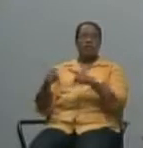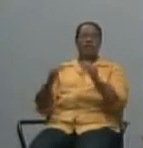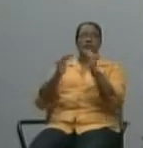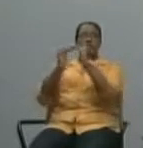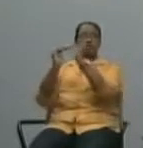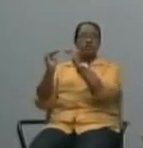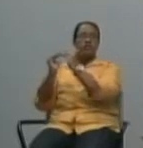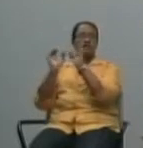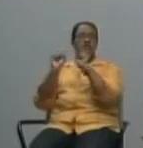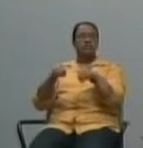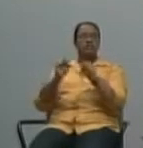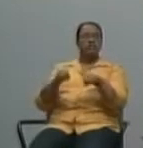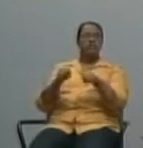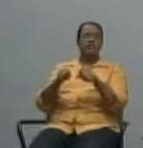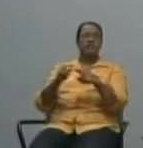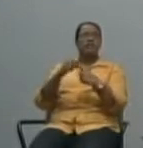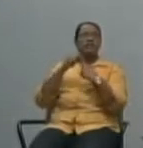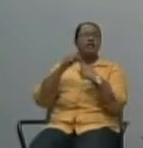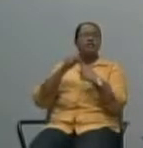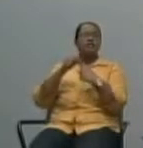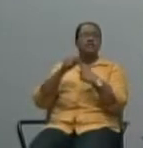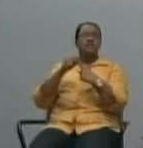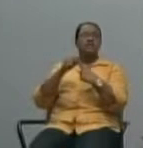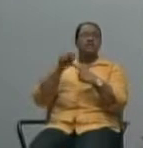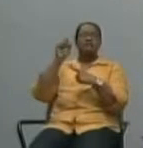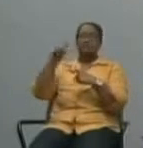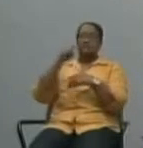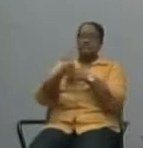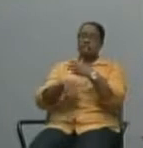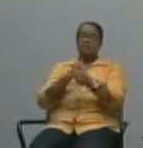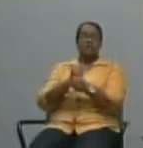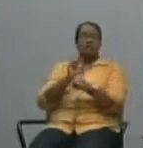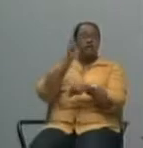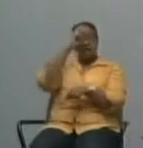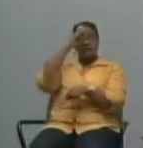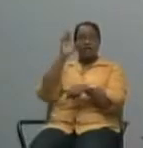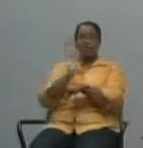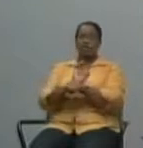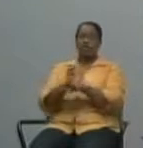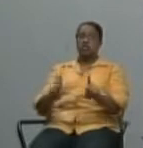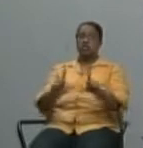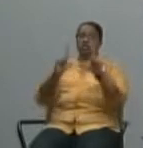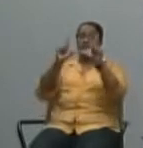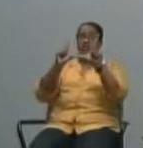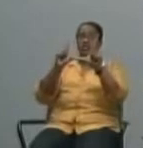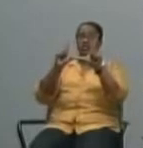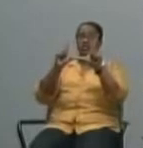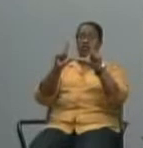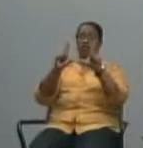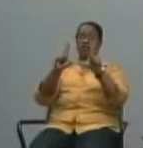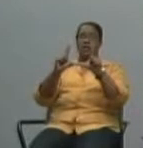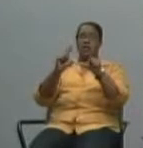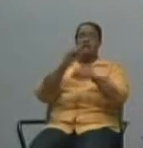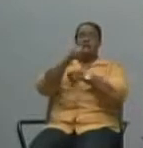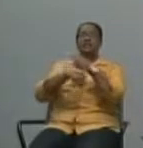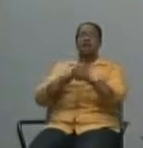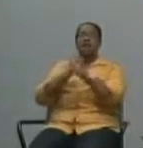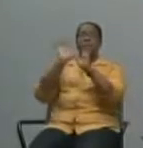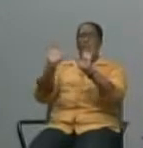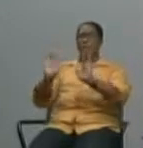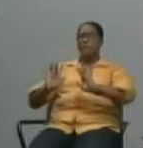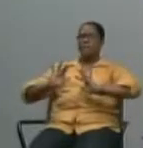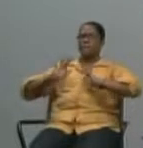possible, especially in this year of mercy. So, brothers and sisters, dear friends, let us try our